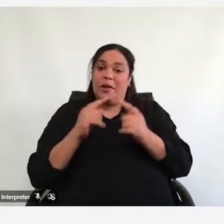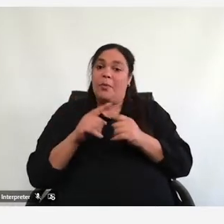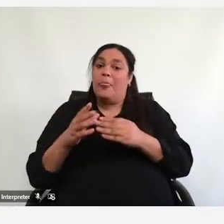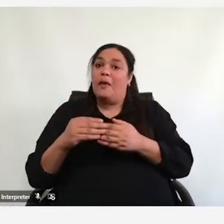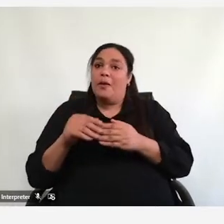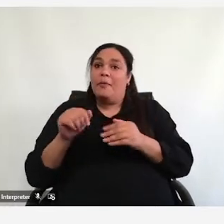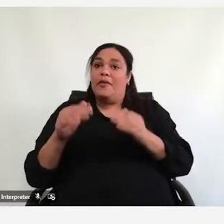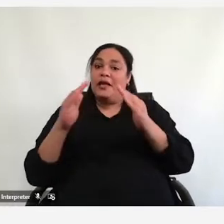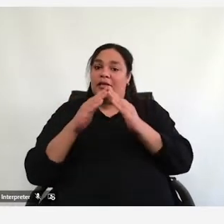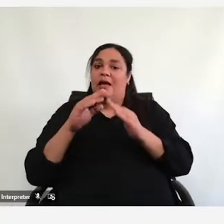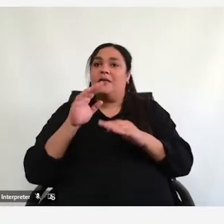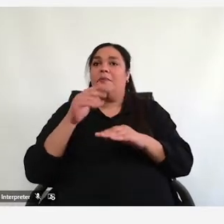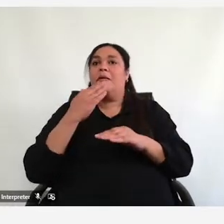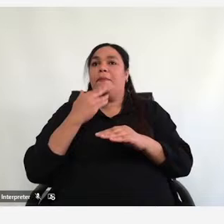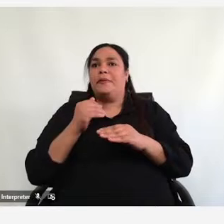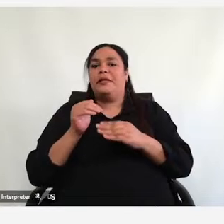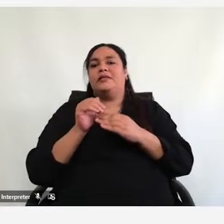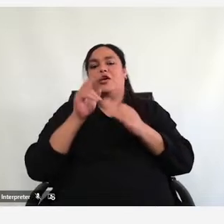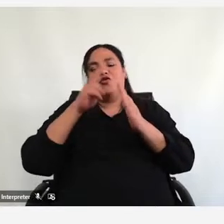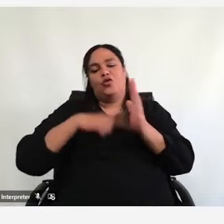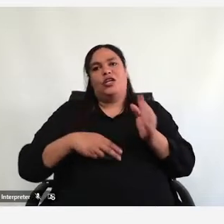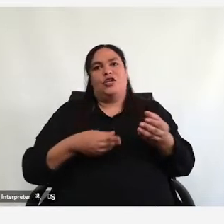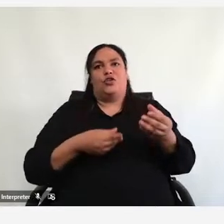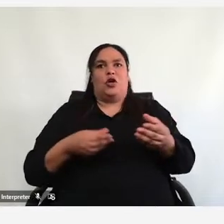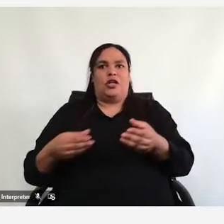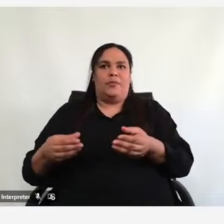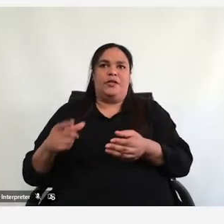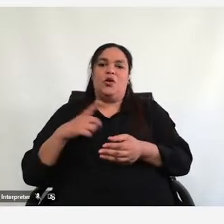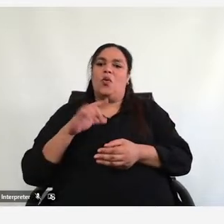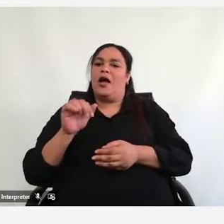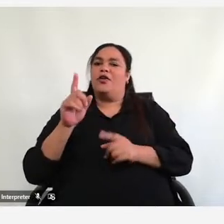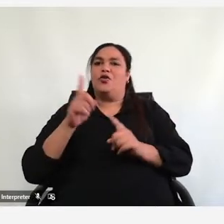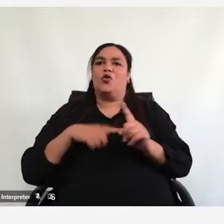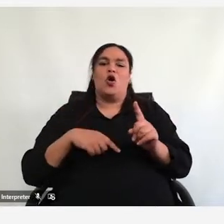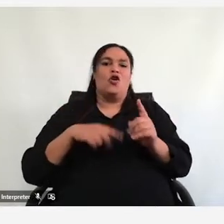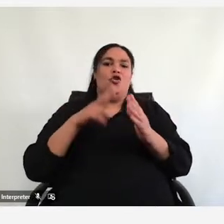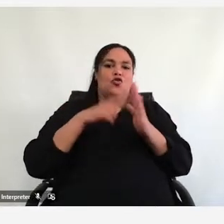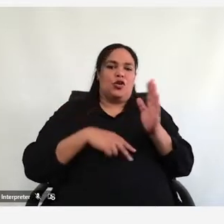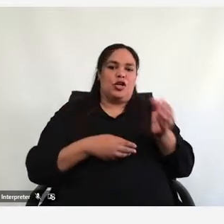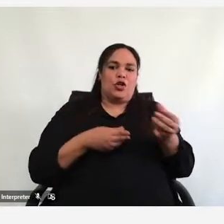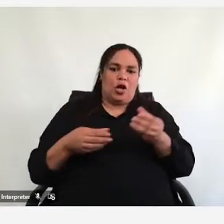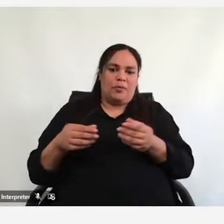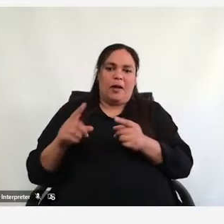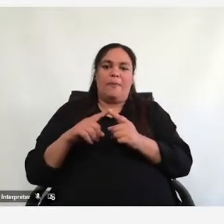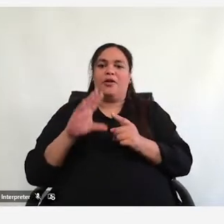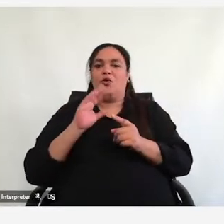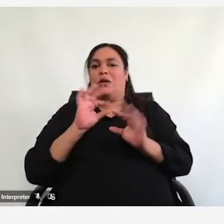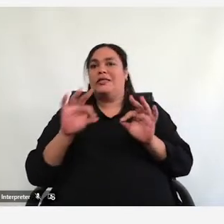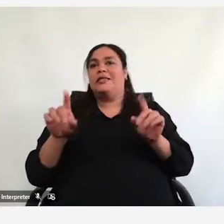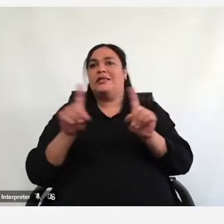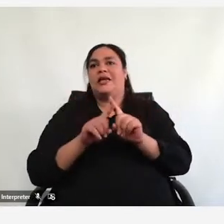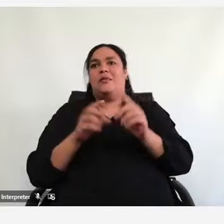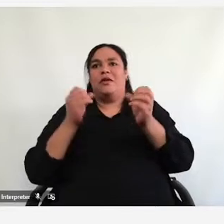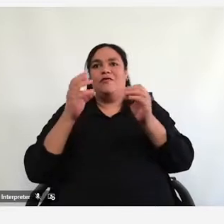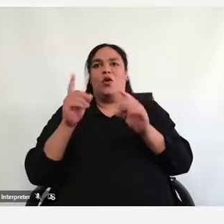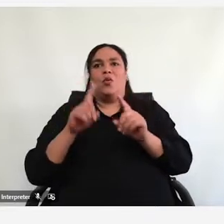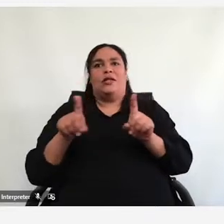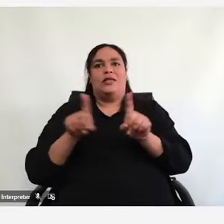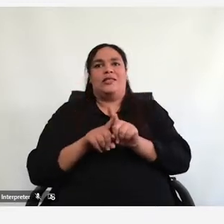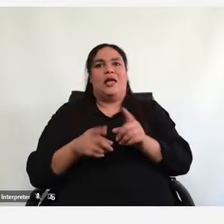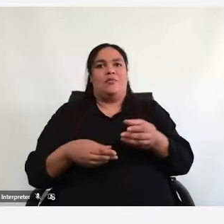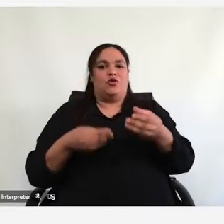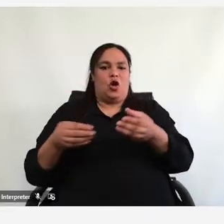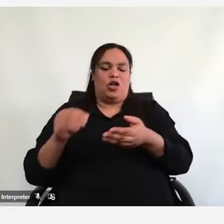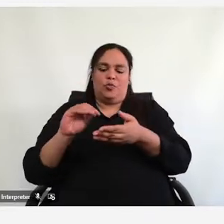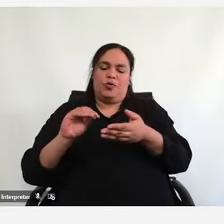of this House must please read the documents, because you can't not read the documents, but then you ask for the same information that were in the same documents that